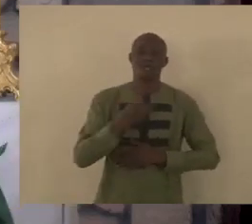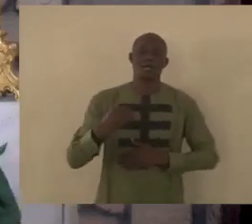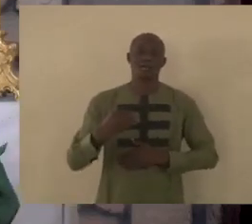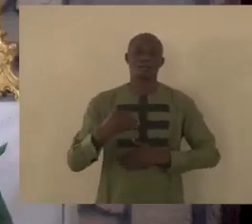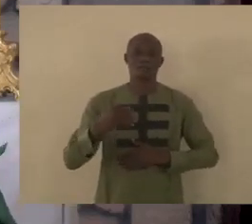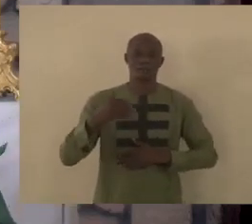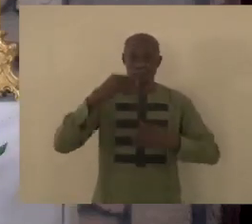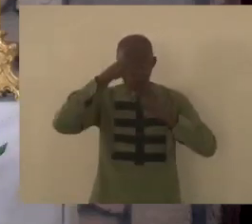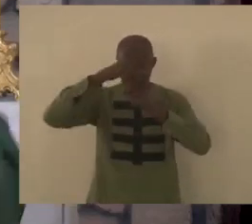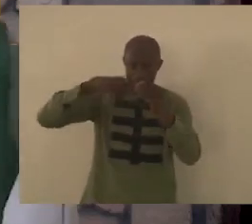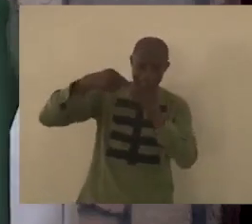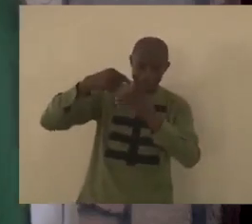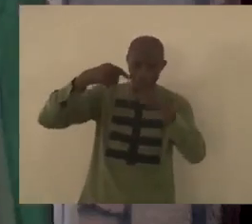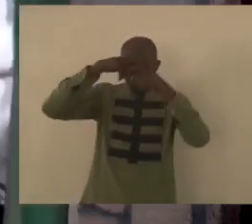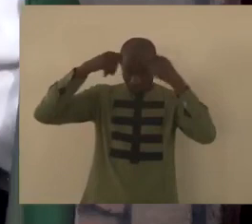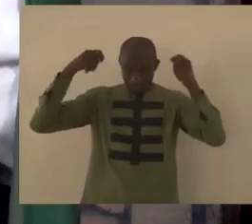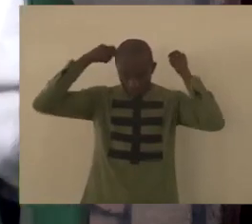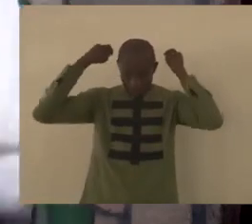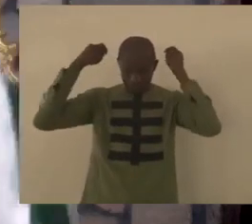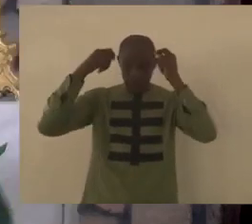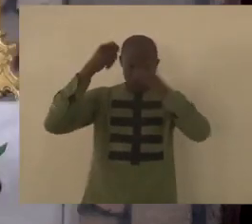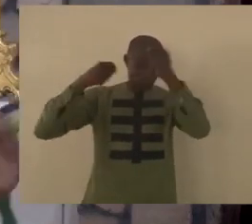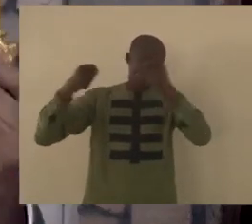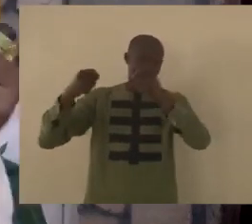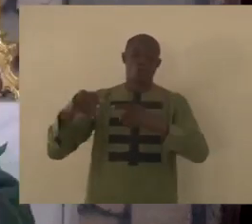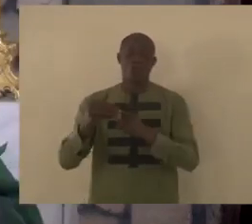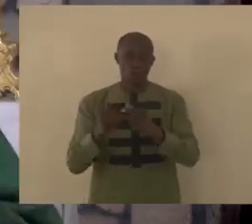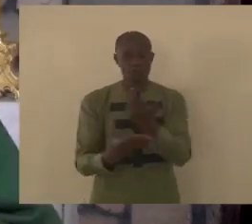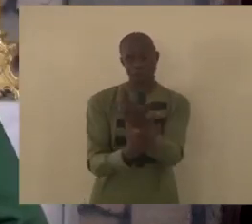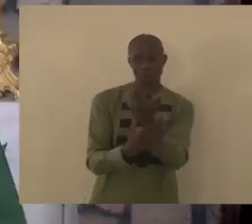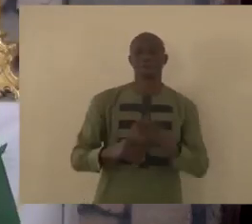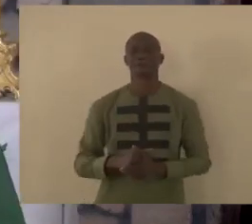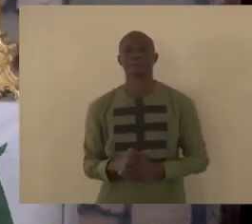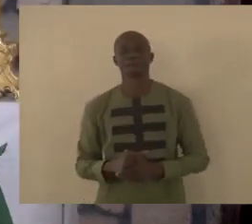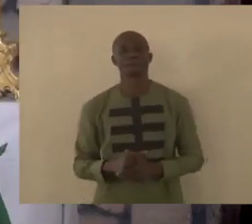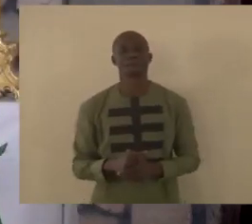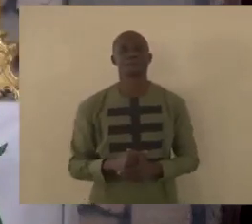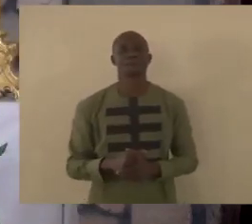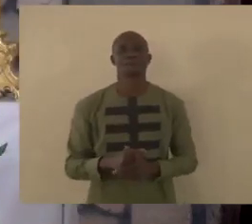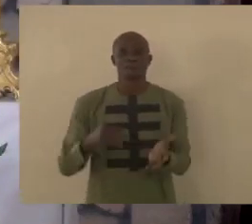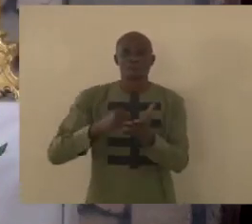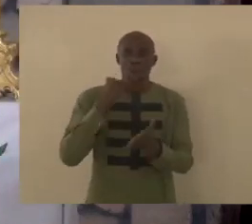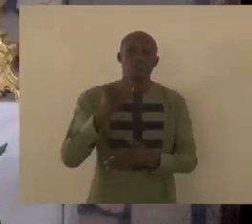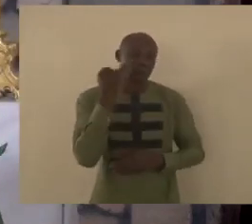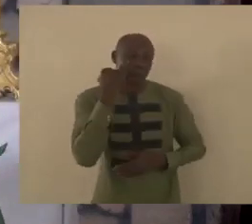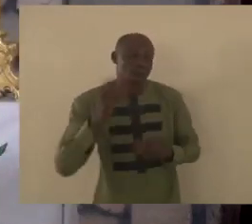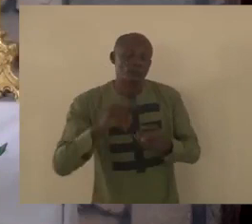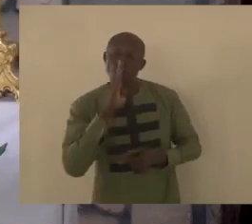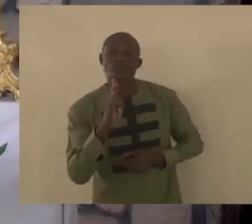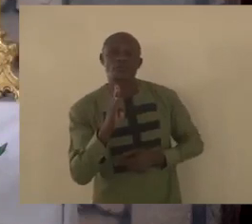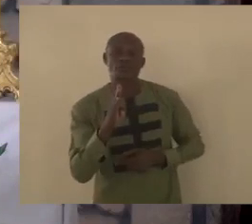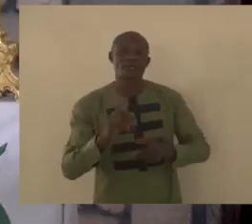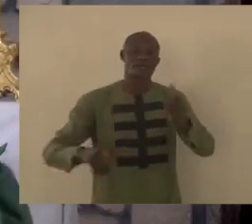into the compartment of the boss, and then they tie one on their head and one on their arms. It is supposed to